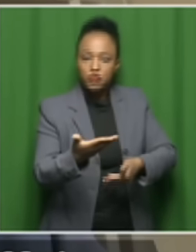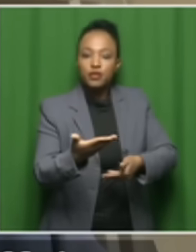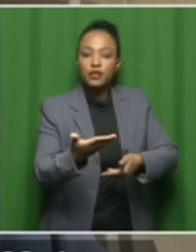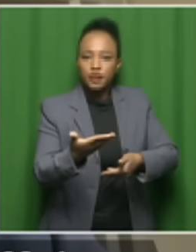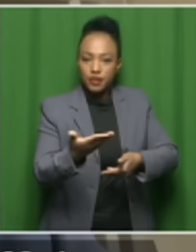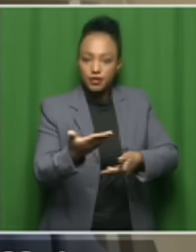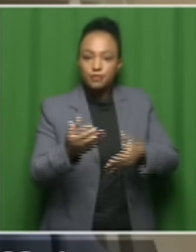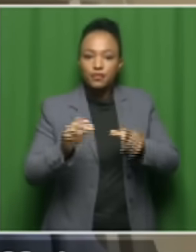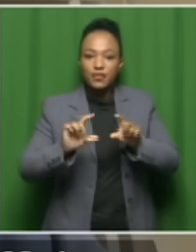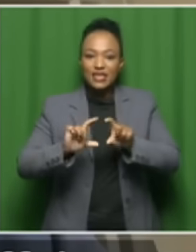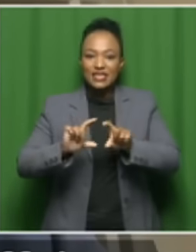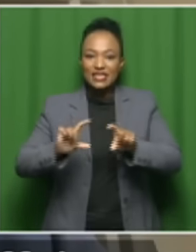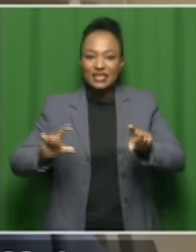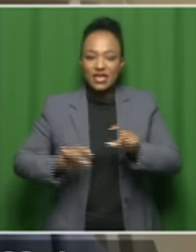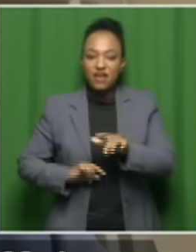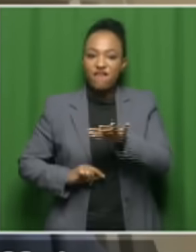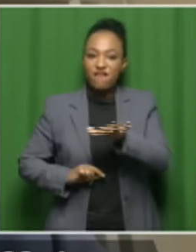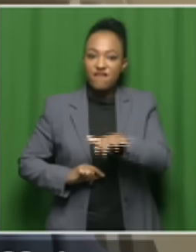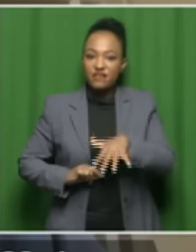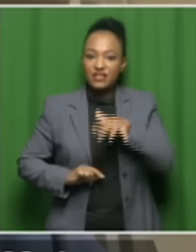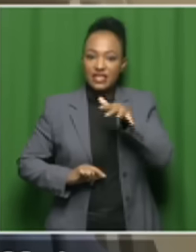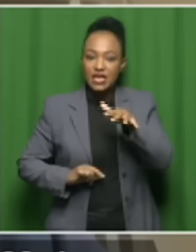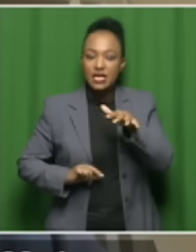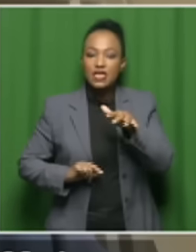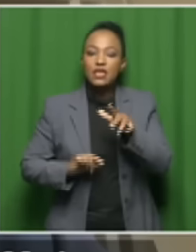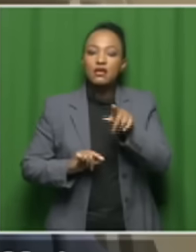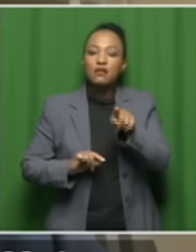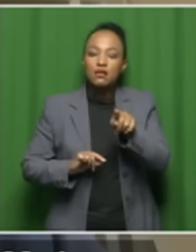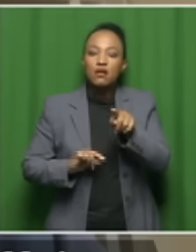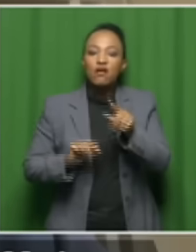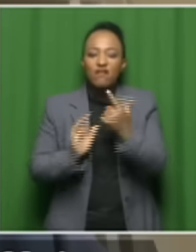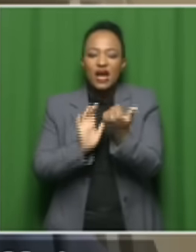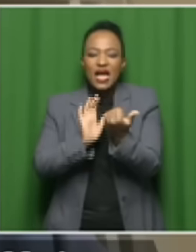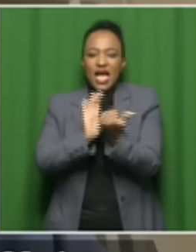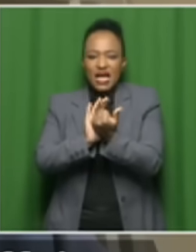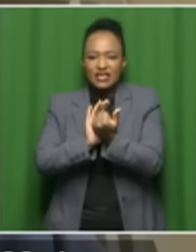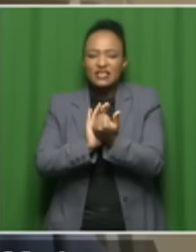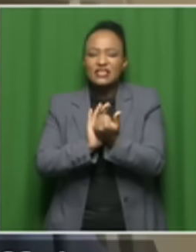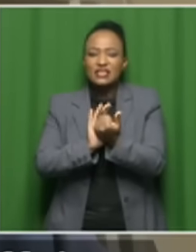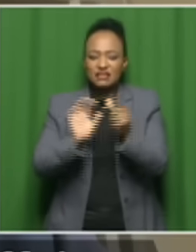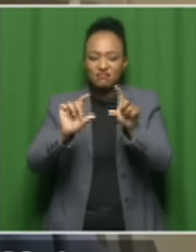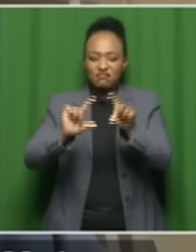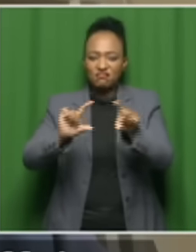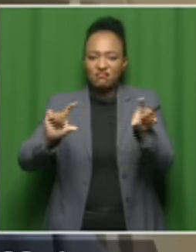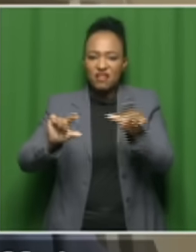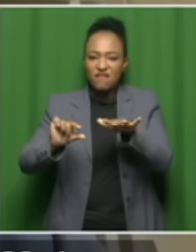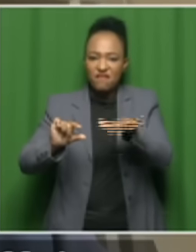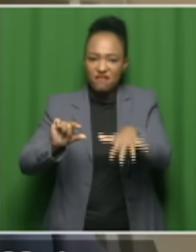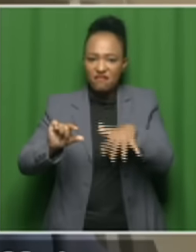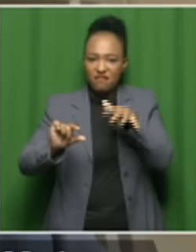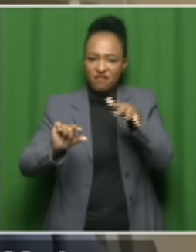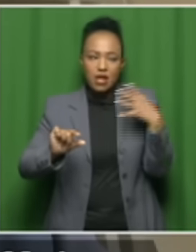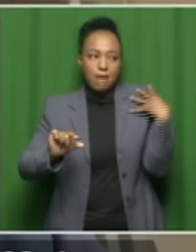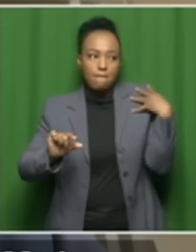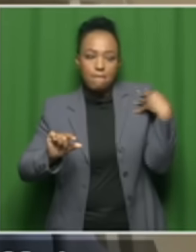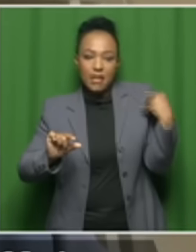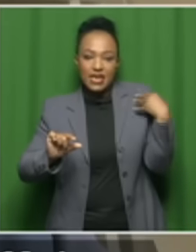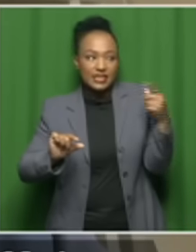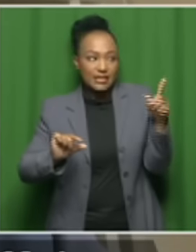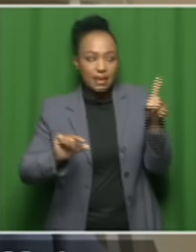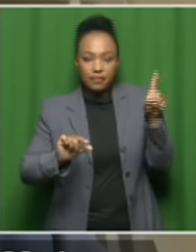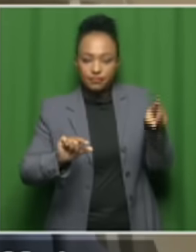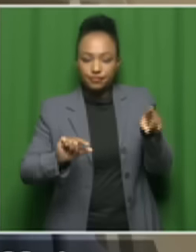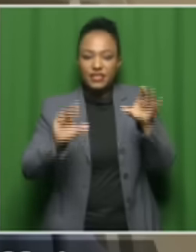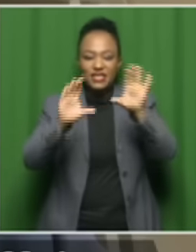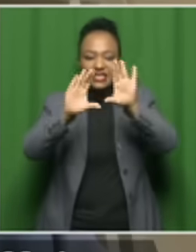found in Section 15 of the Citizenship Act, where the minister now must issue a certificate of